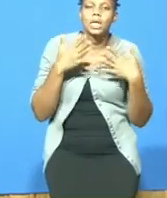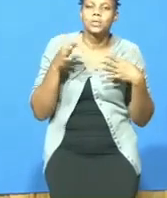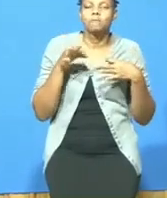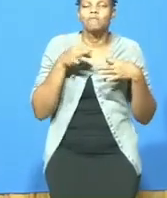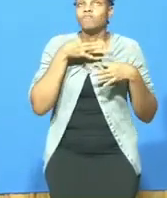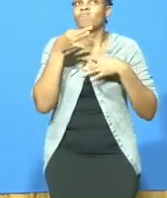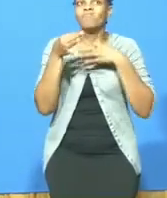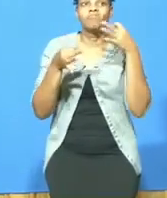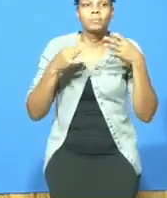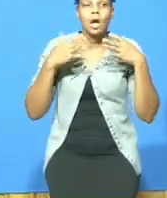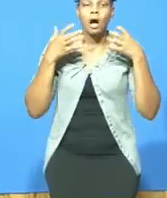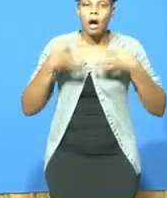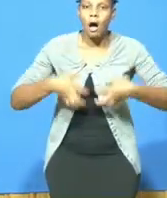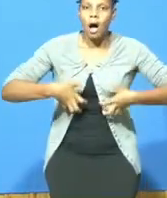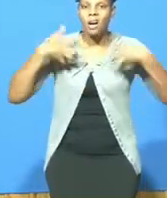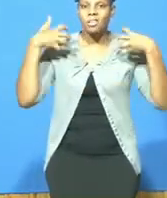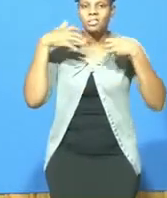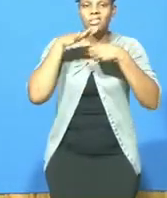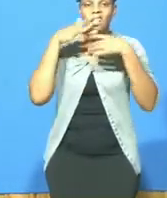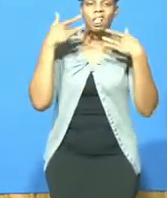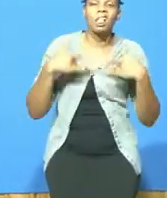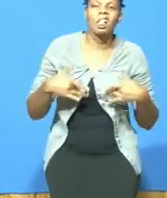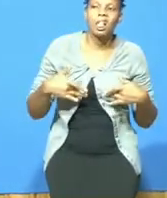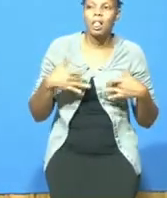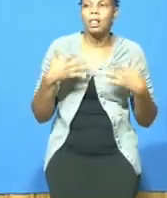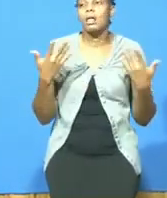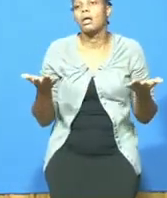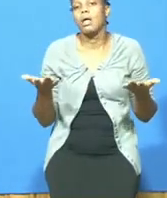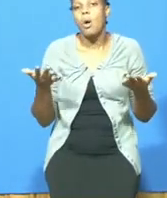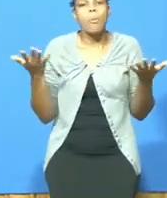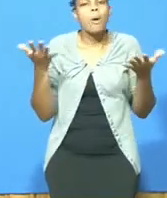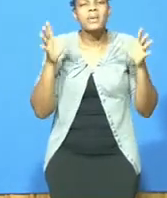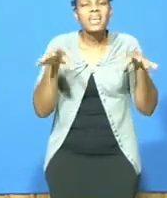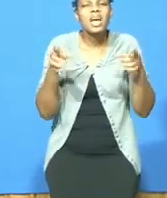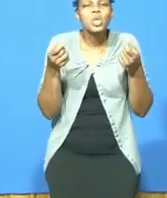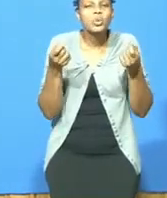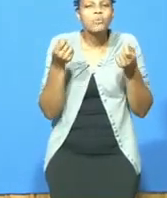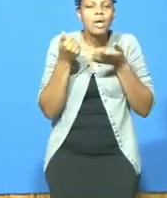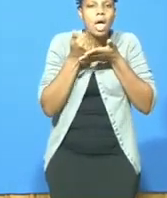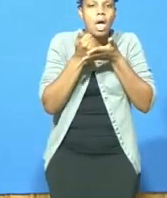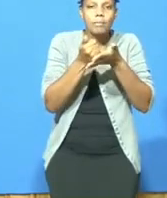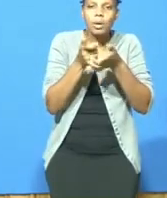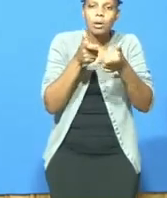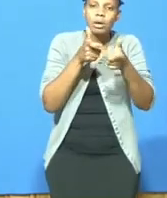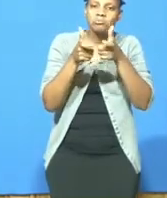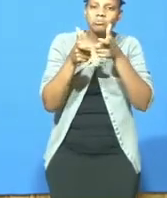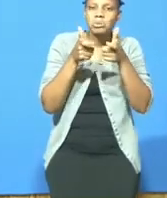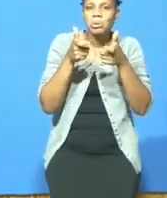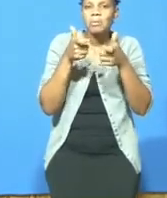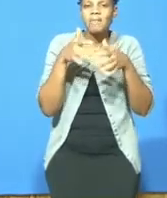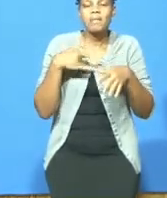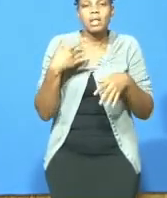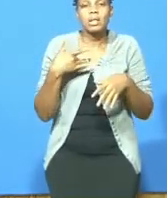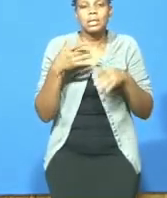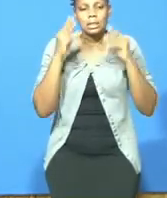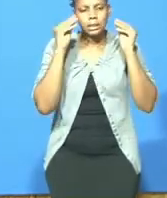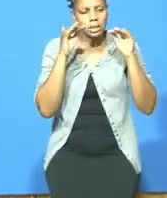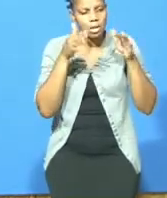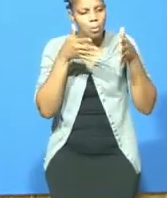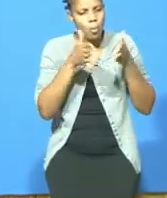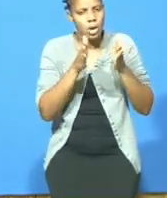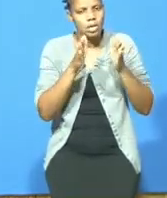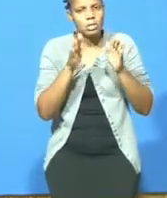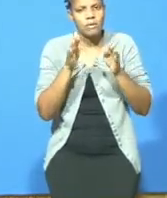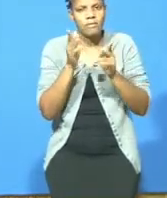when I'm feeling depressed, what are strategies that I can use? Teach ways to take care of ourselves. And when we